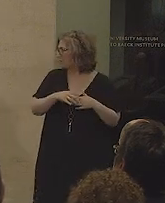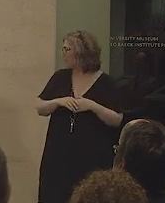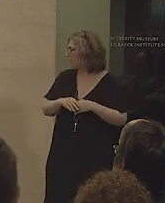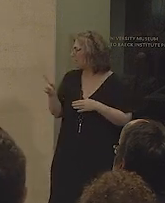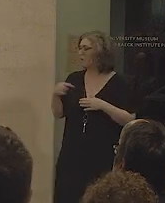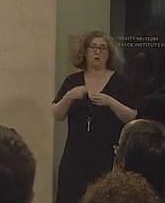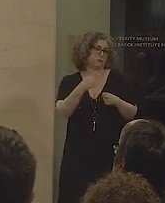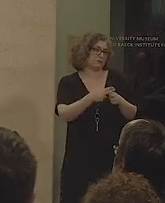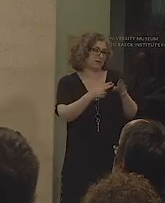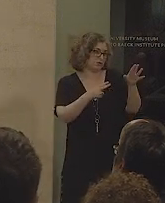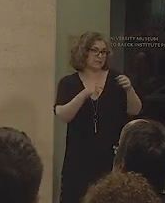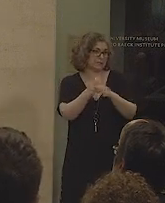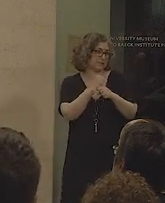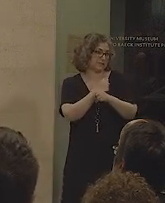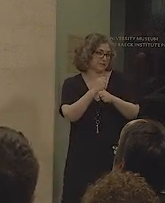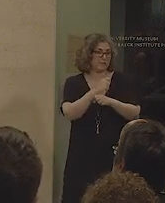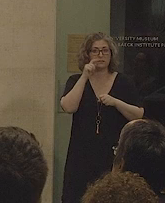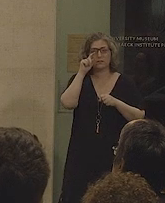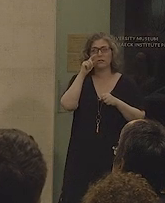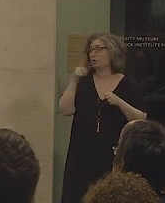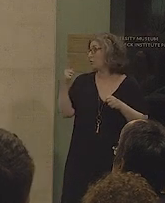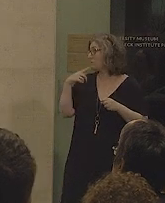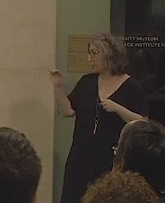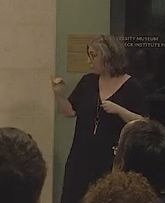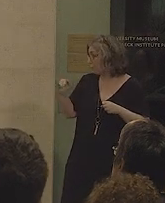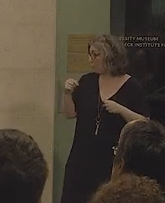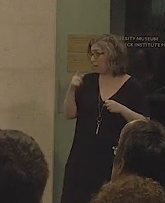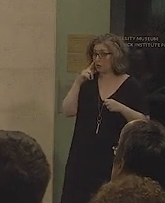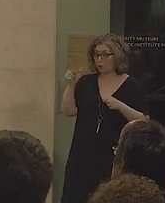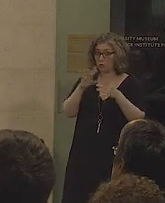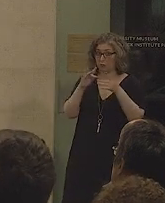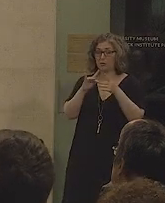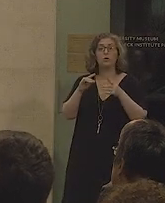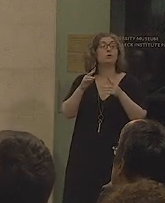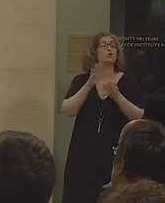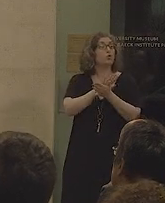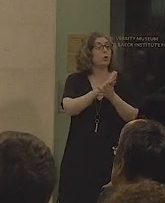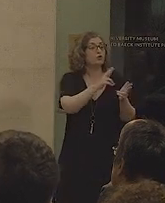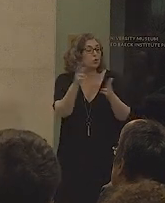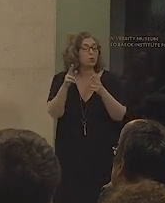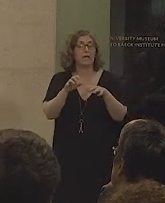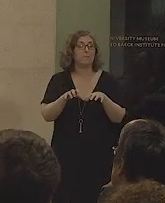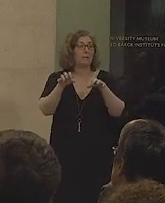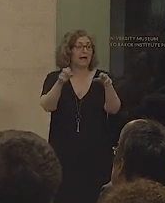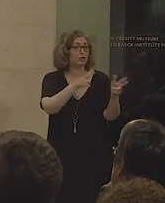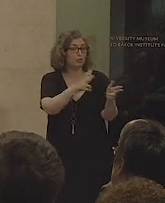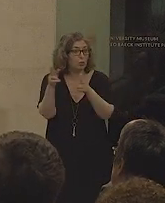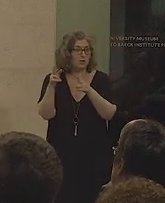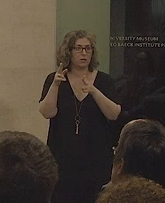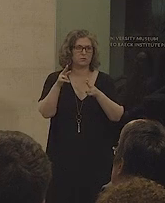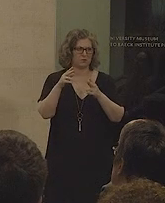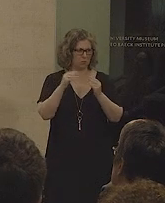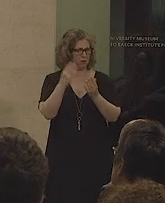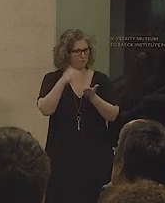I would just mention the statistics. I mean, you say this as well. I've heard it, you know, school shootings, mass shootings, even though they are far